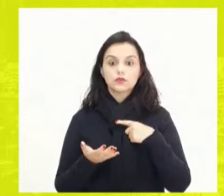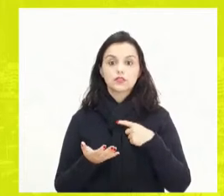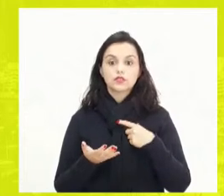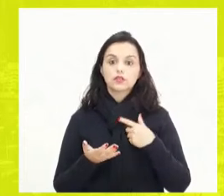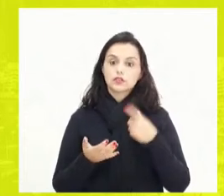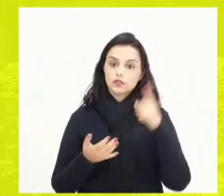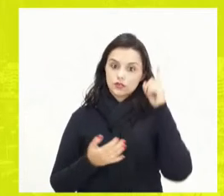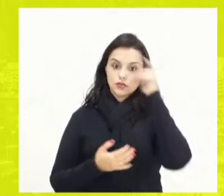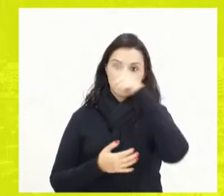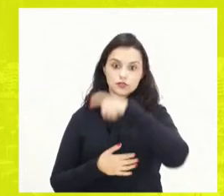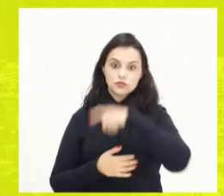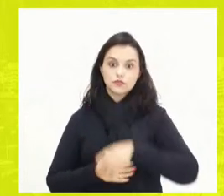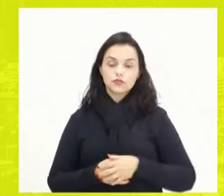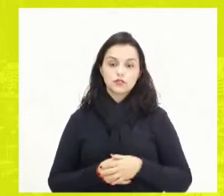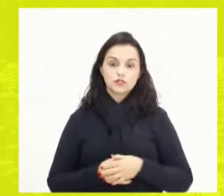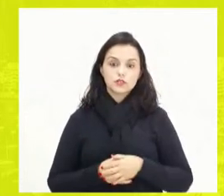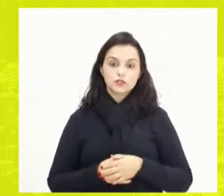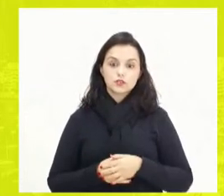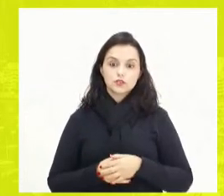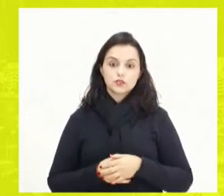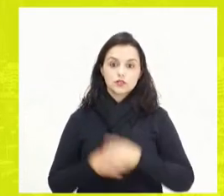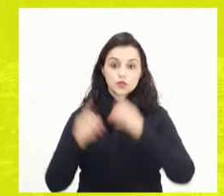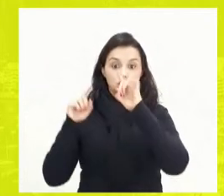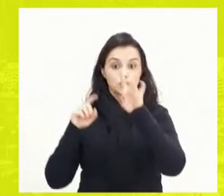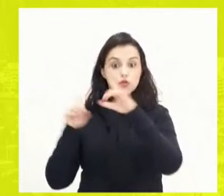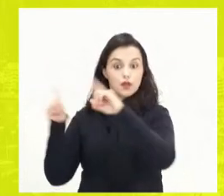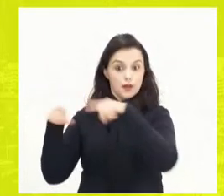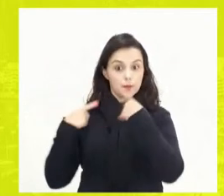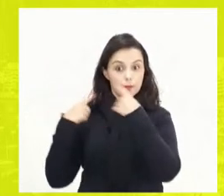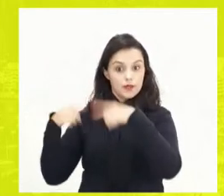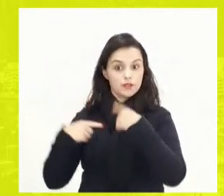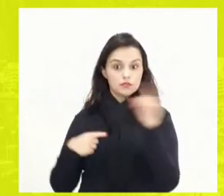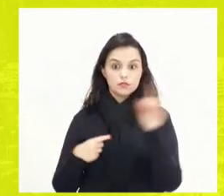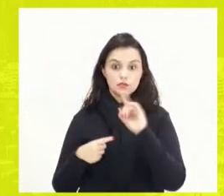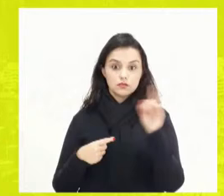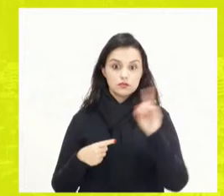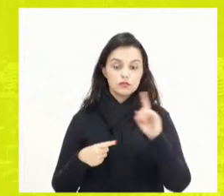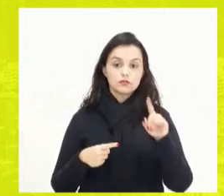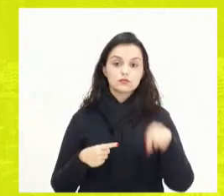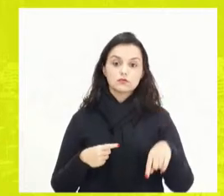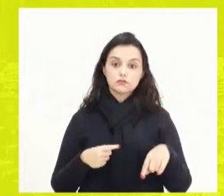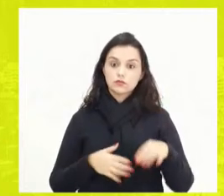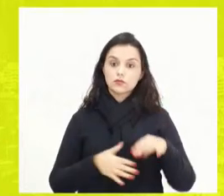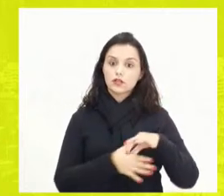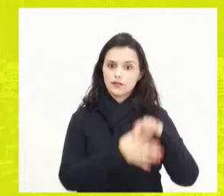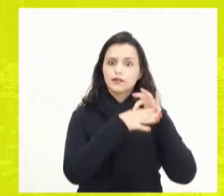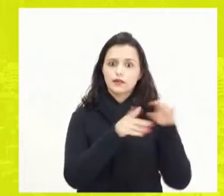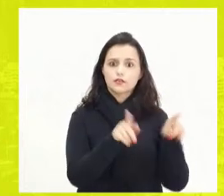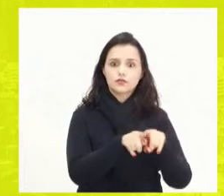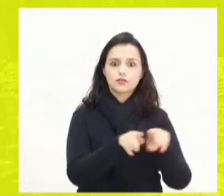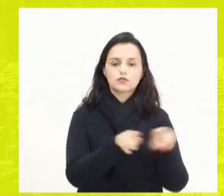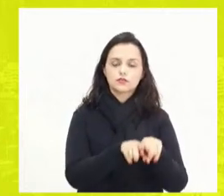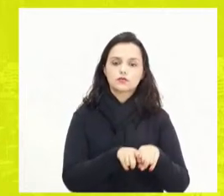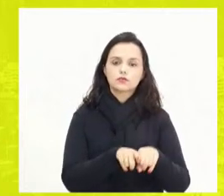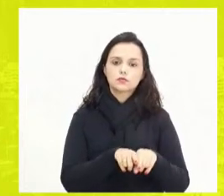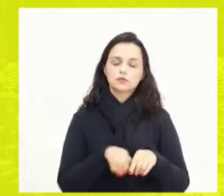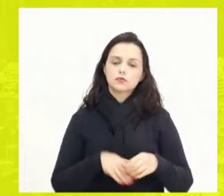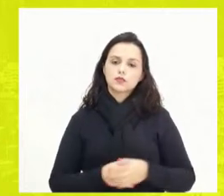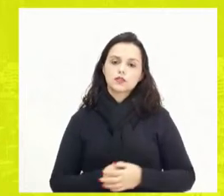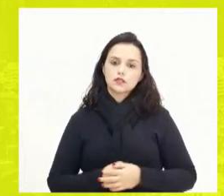agribusiness and and all that uh serious and and and